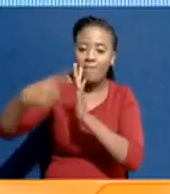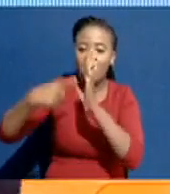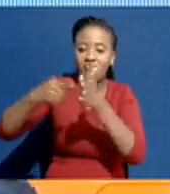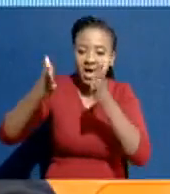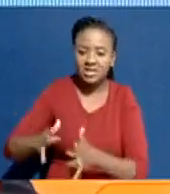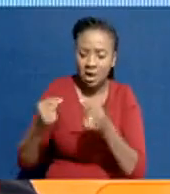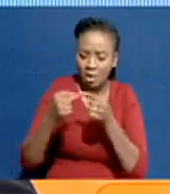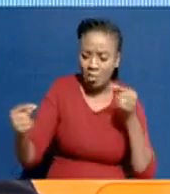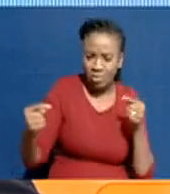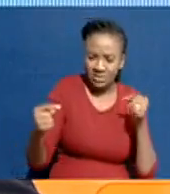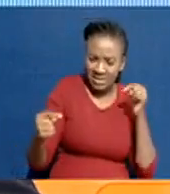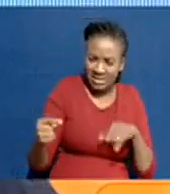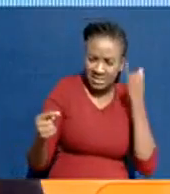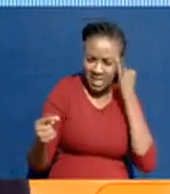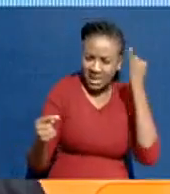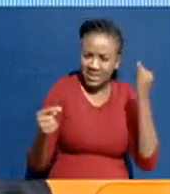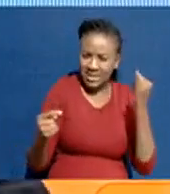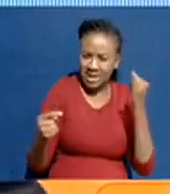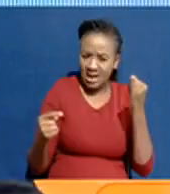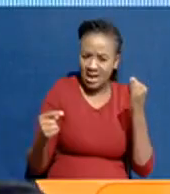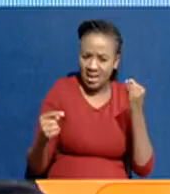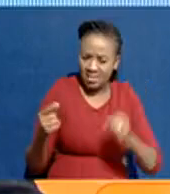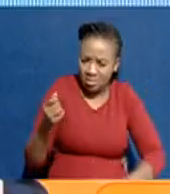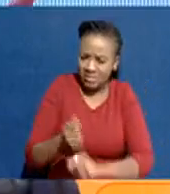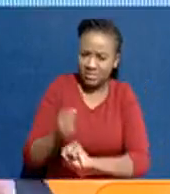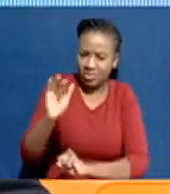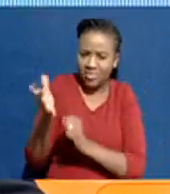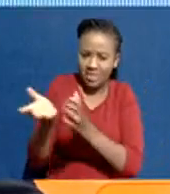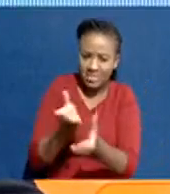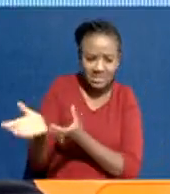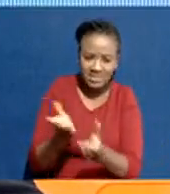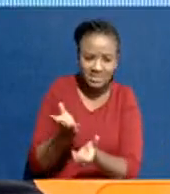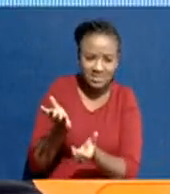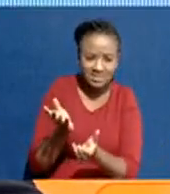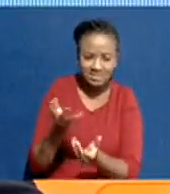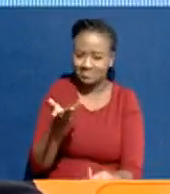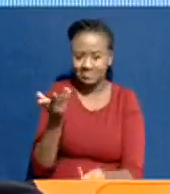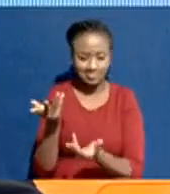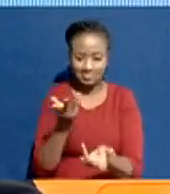be opposing manufacturing? It doesn't make sense.